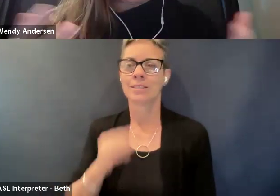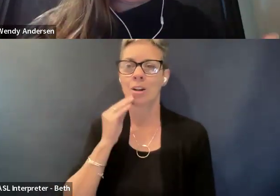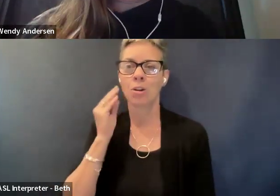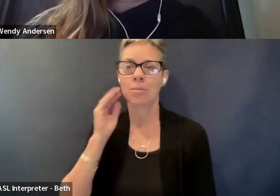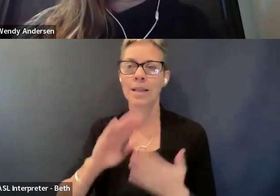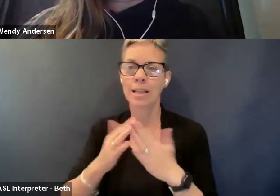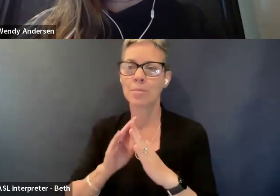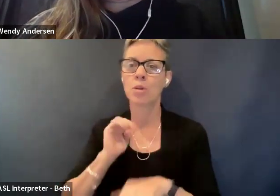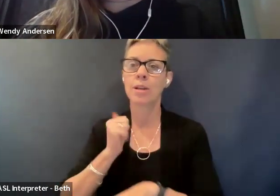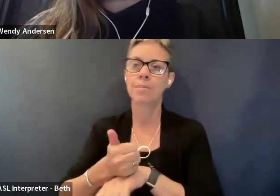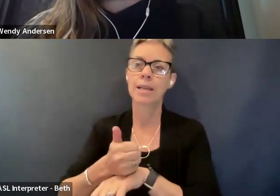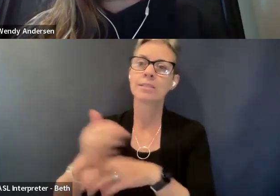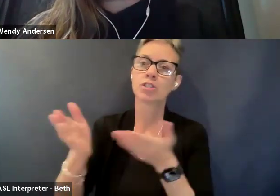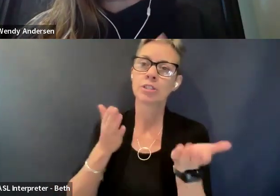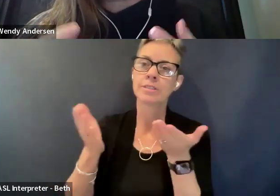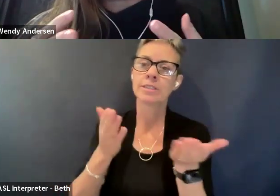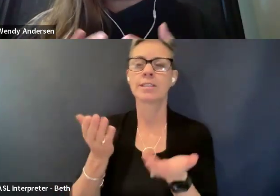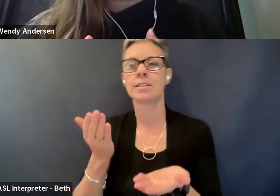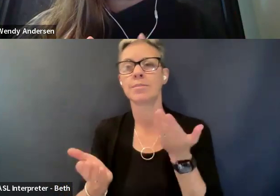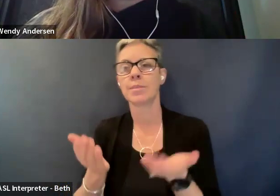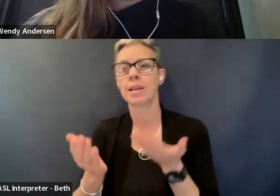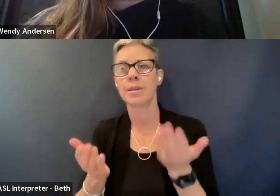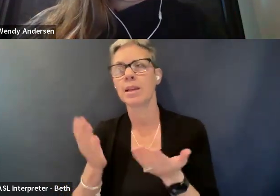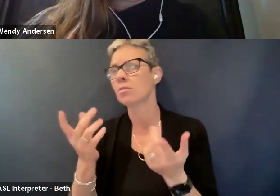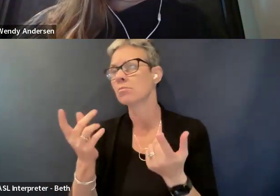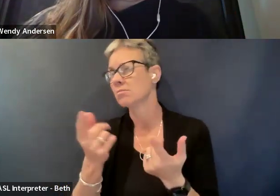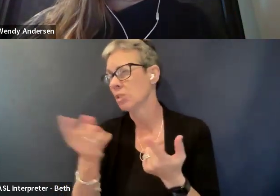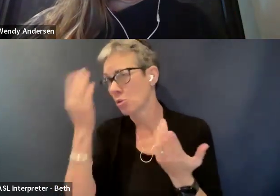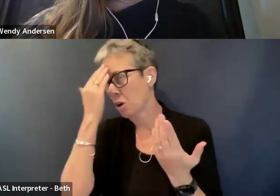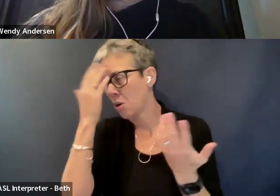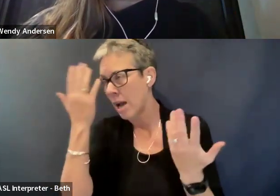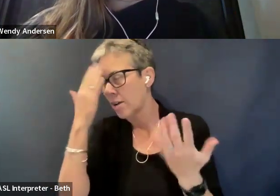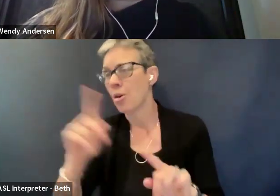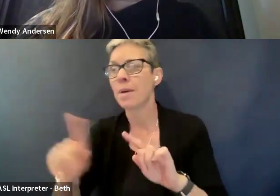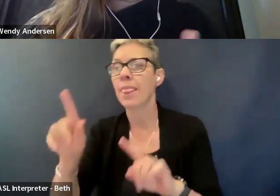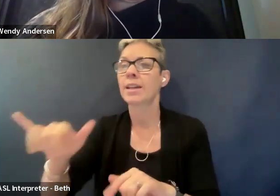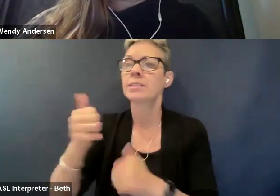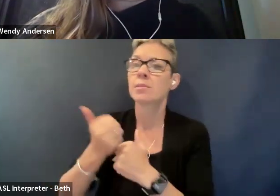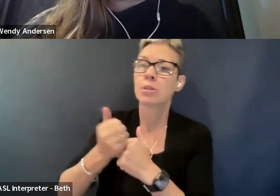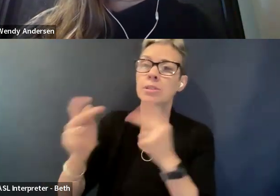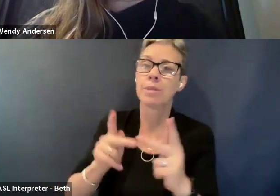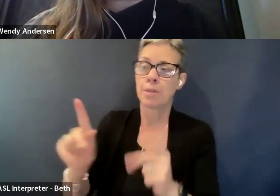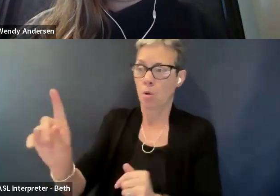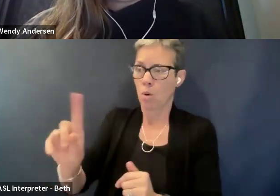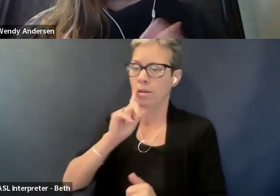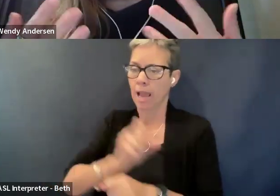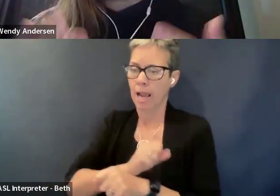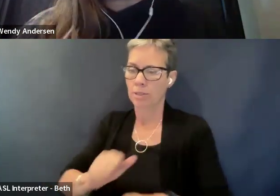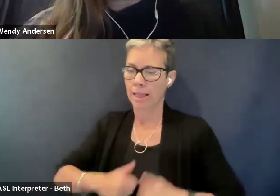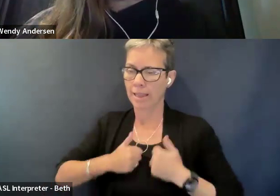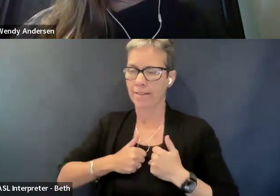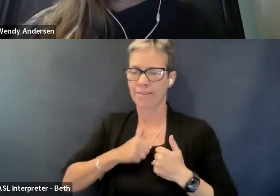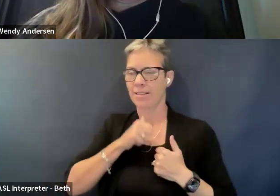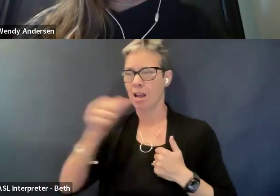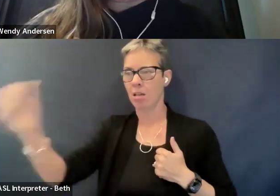community-based services, as you may or may not know, support the individuals where they're living rather than an institution.